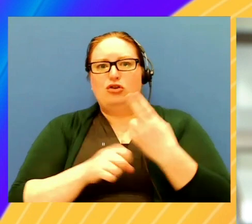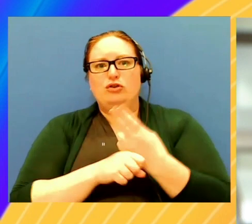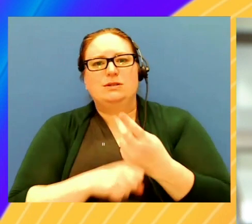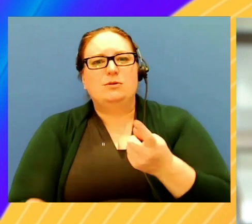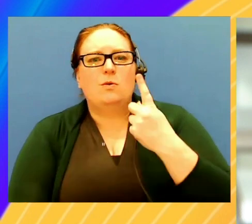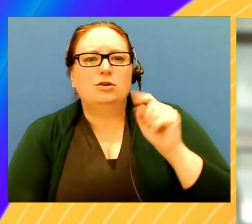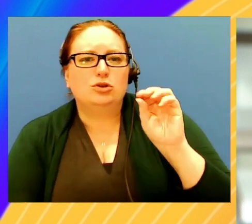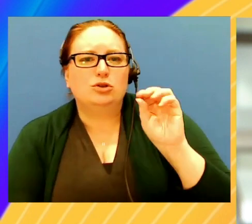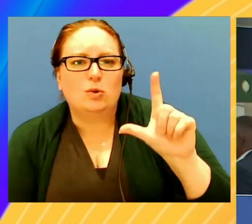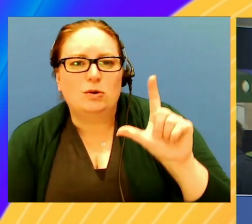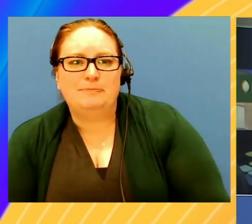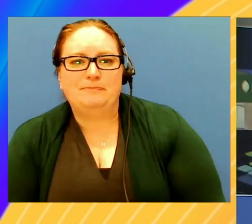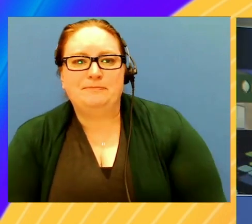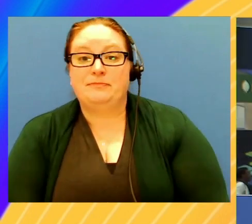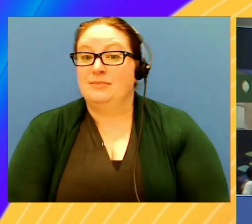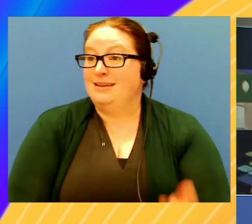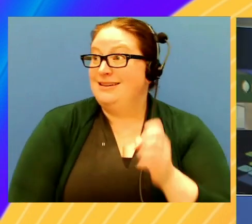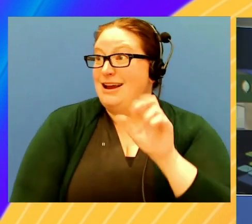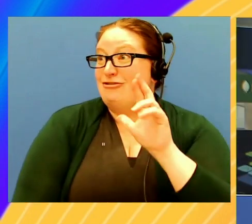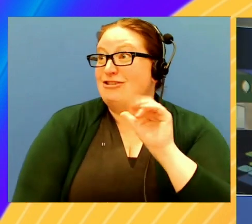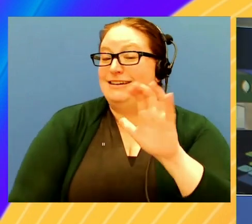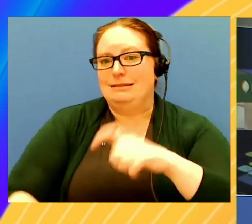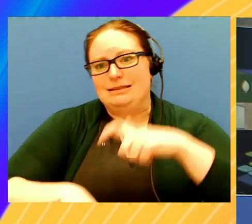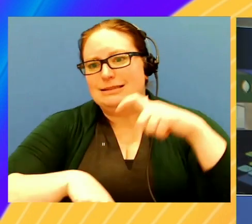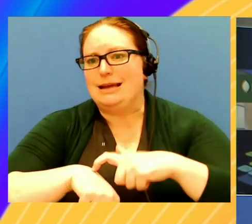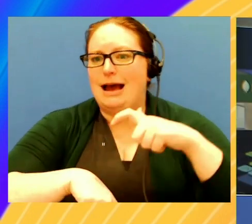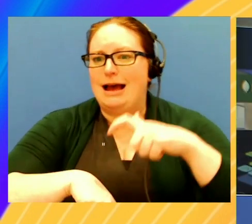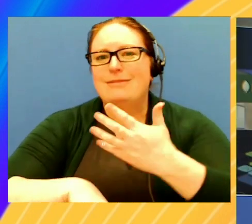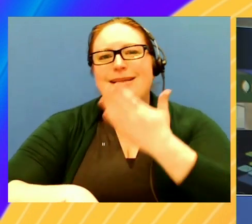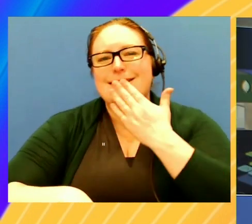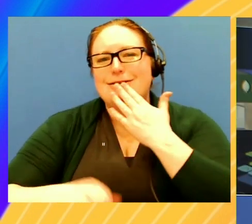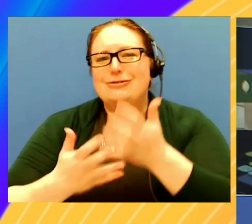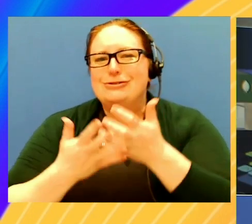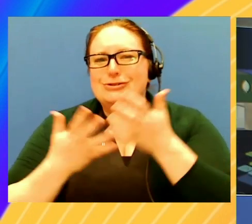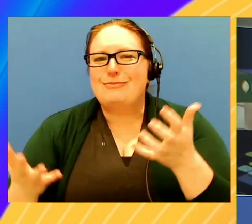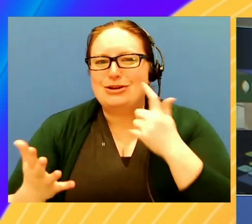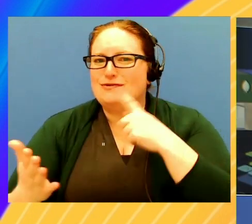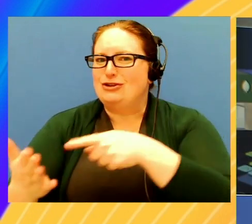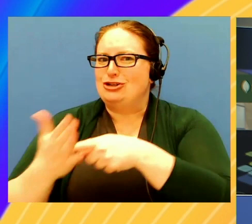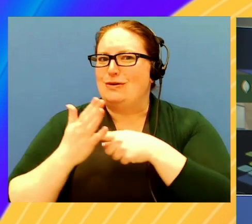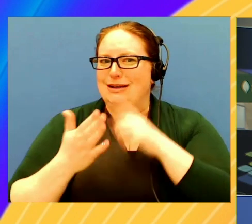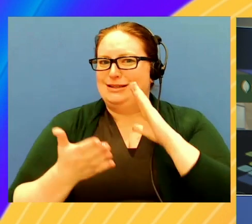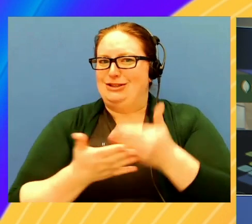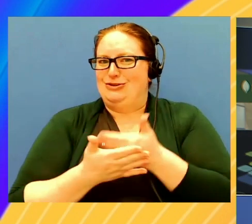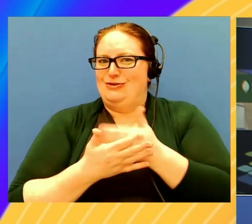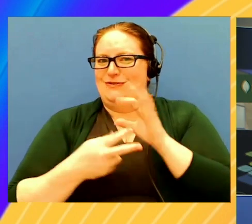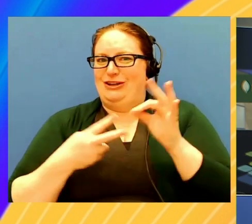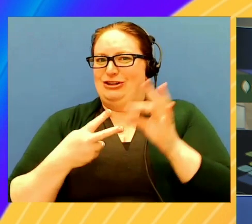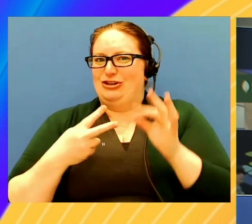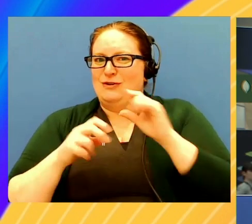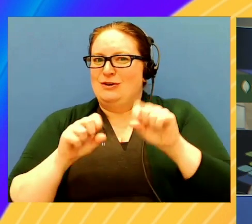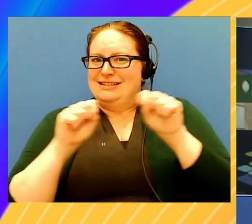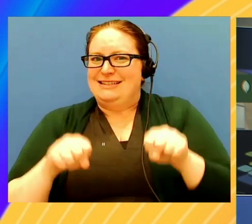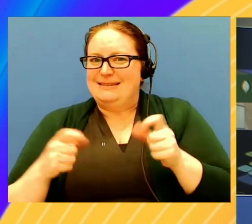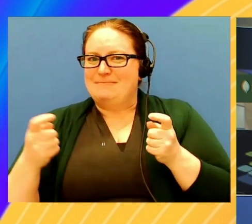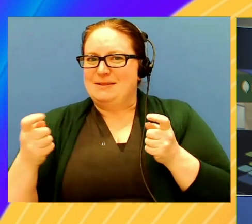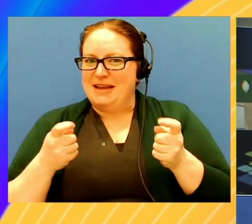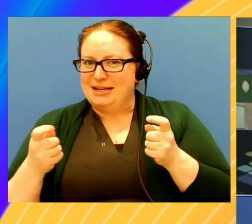That's wonderful. Well, Eric, we're at time, so thank you very much for showing us this new feature of Systems Manager.